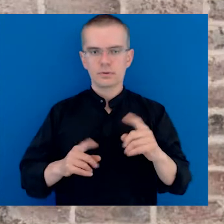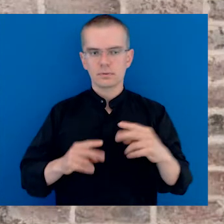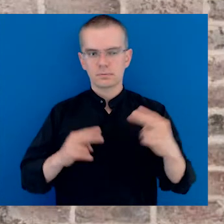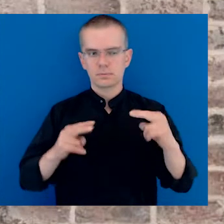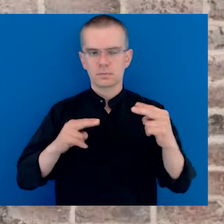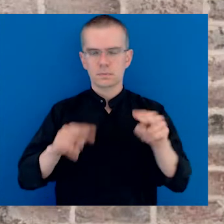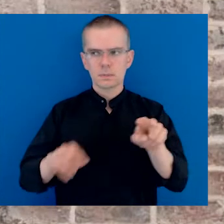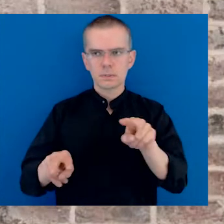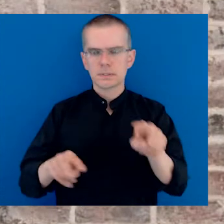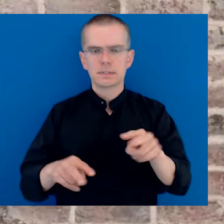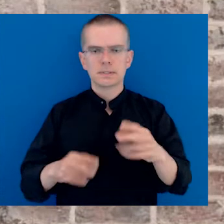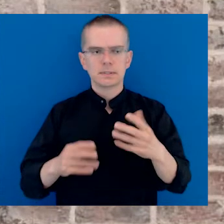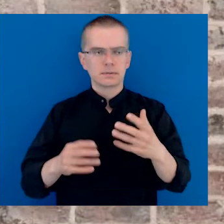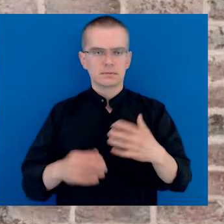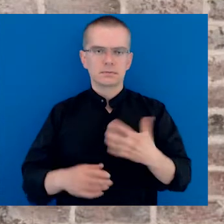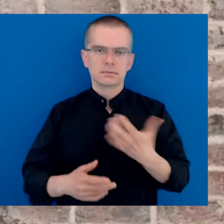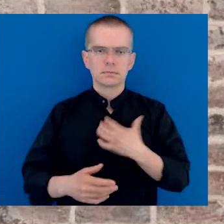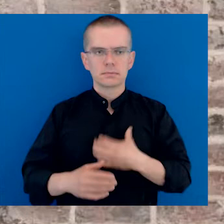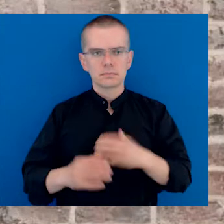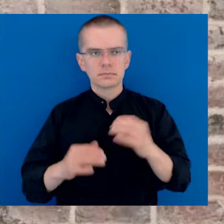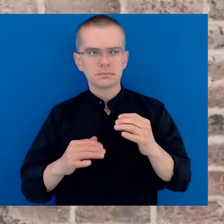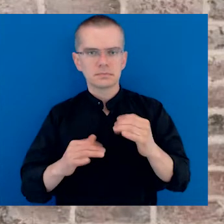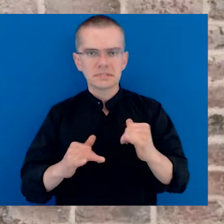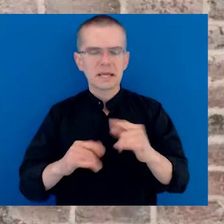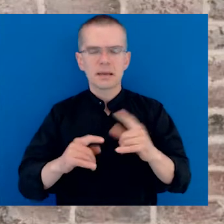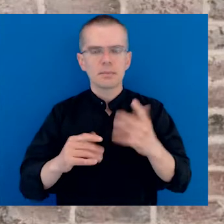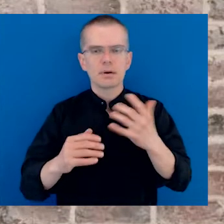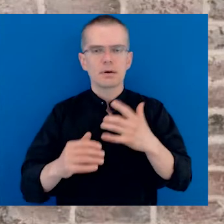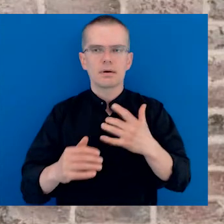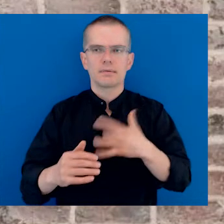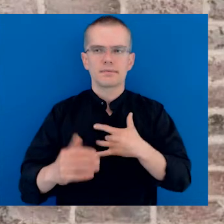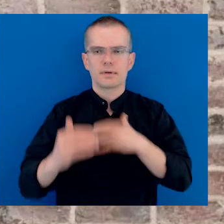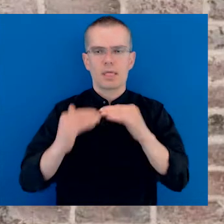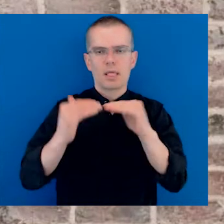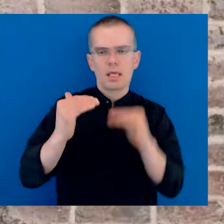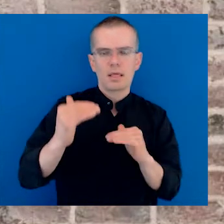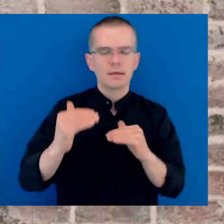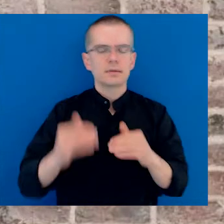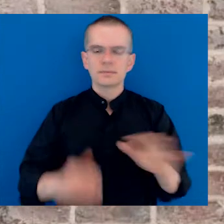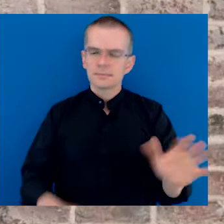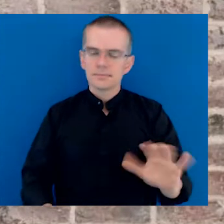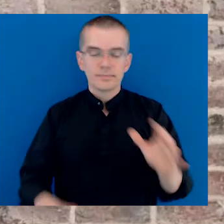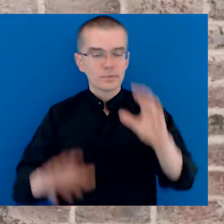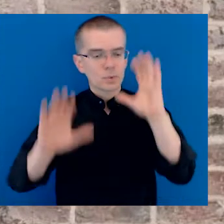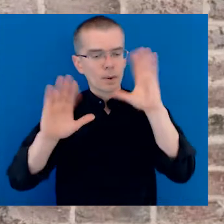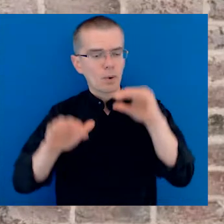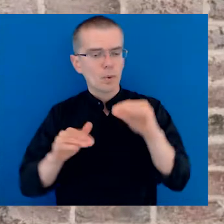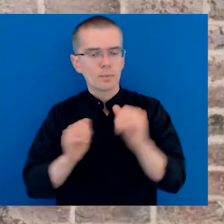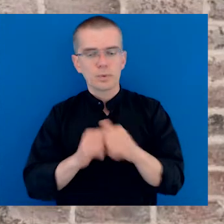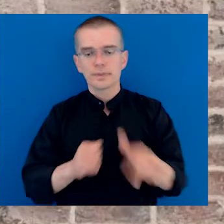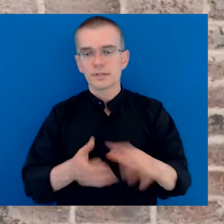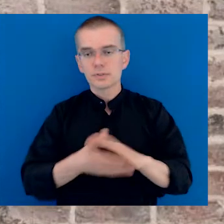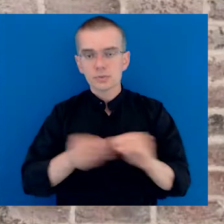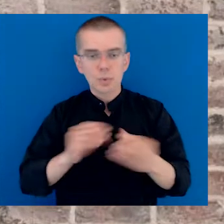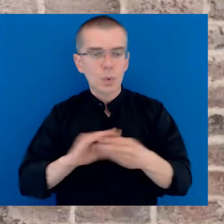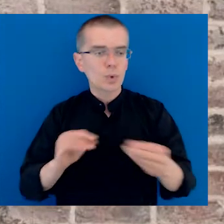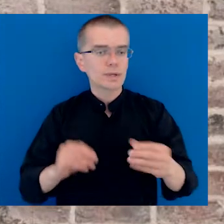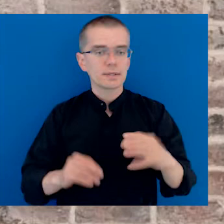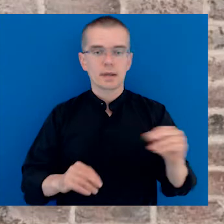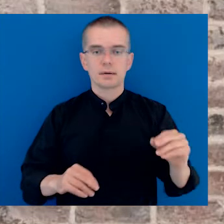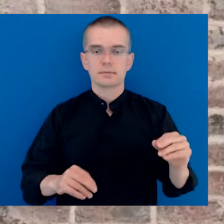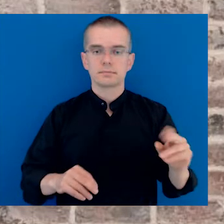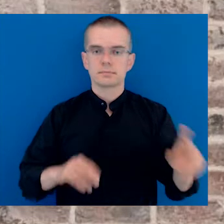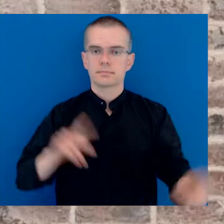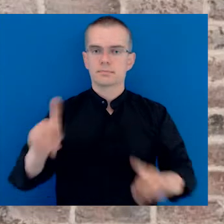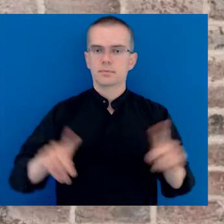difference, they worry that it makes them lesser than. And I just hope that books and stories and people